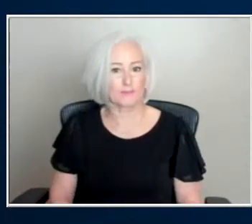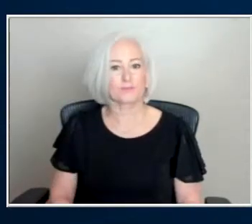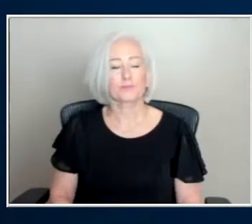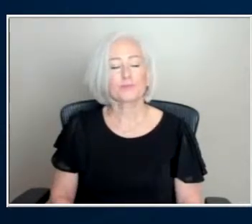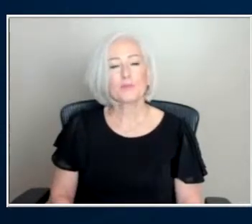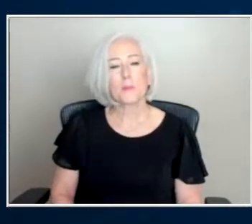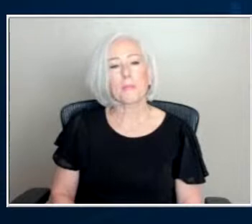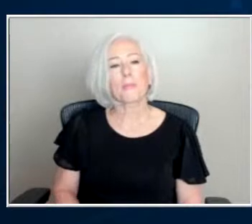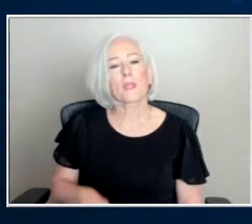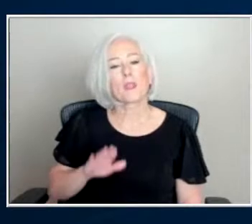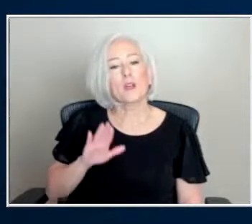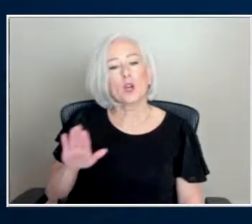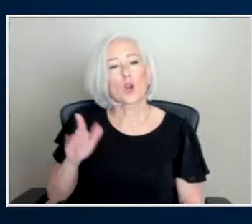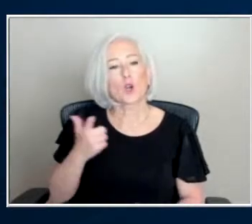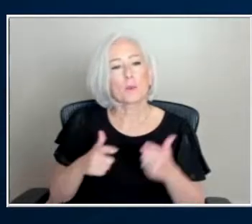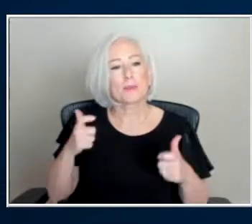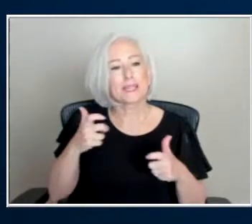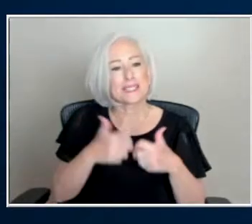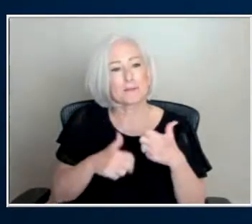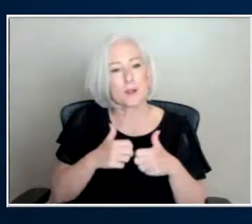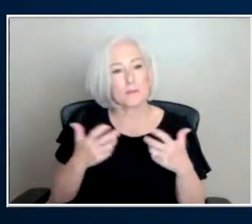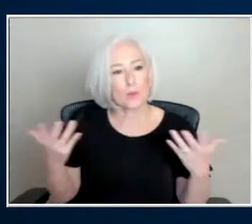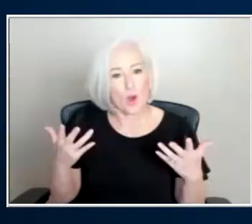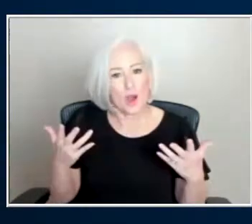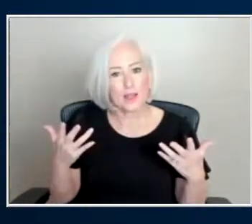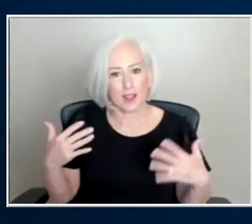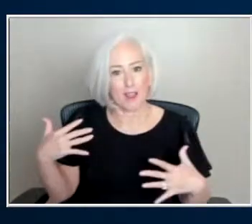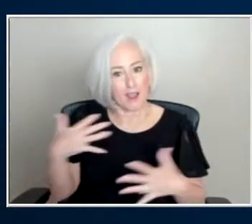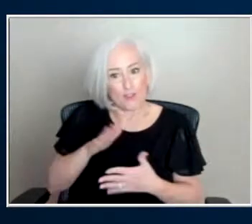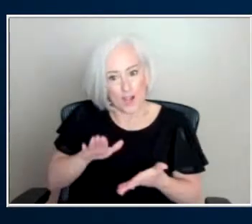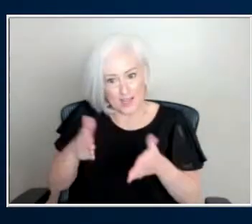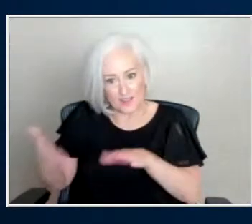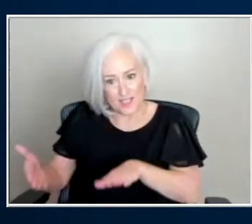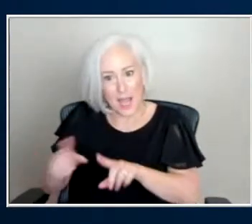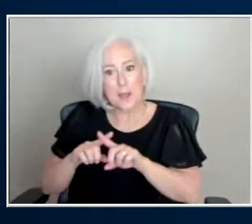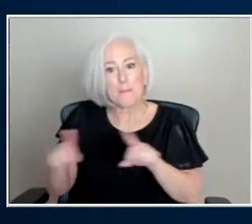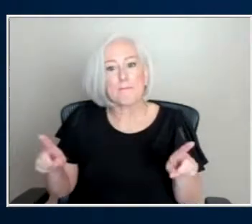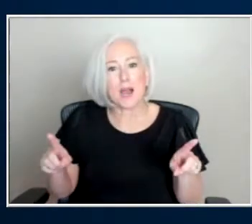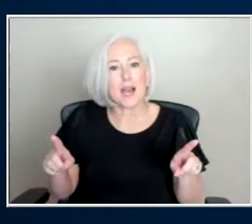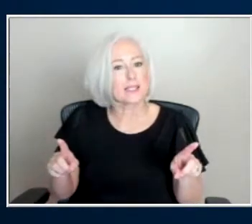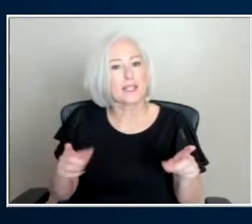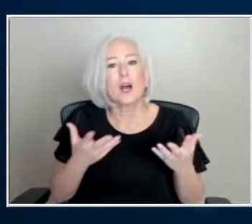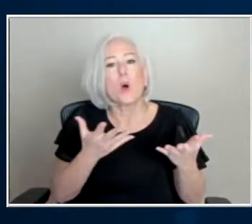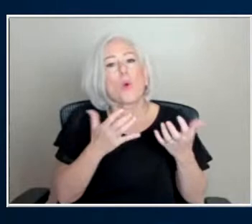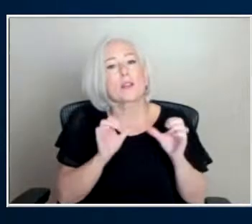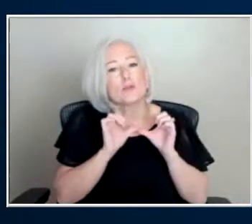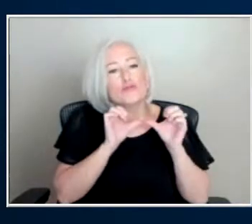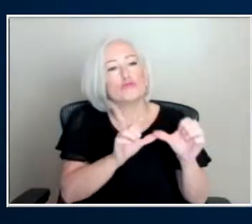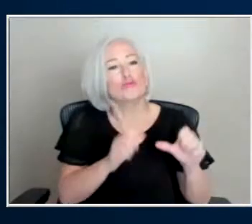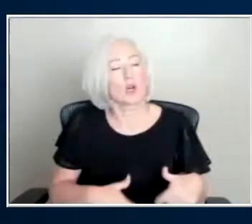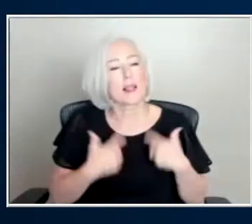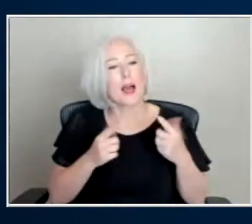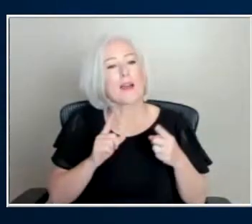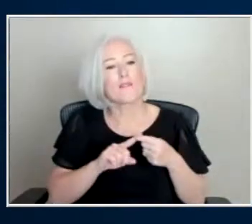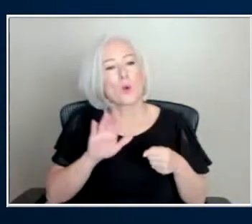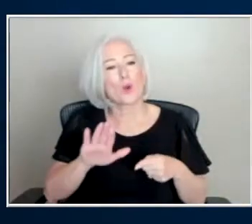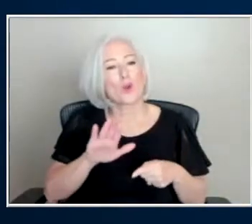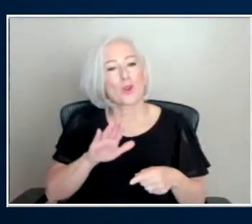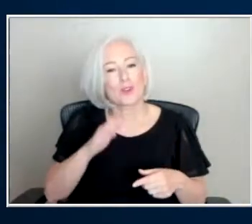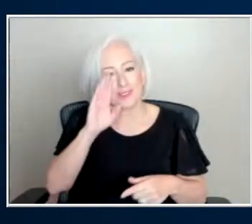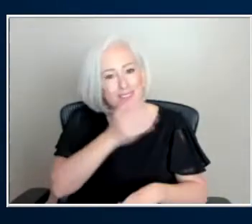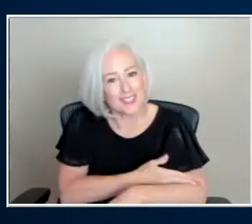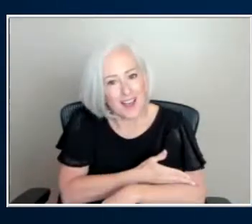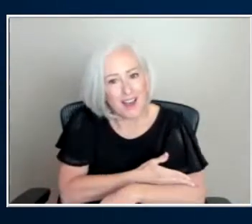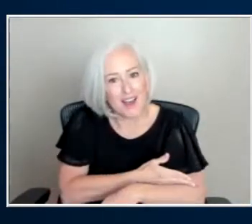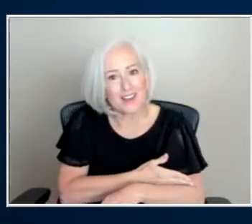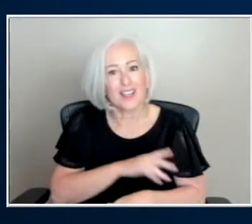issue was she was certainly afraid of dying, but her biggest issue was to stay alive for this newborn child. And that was the